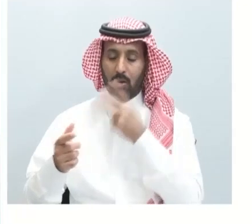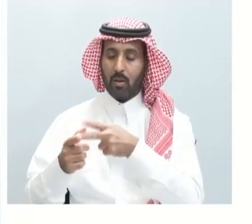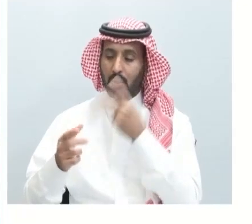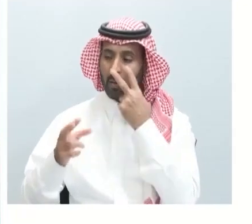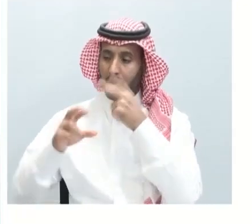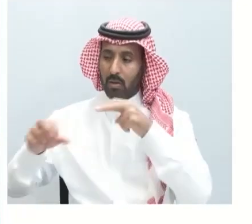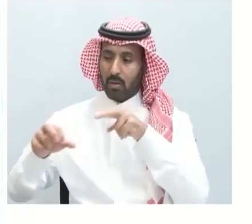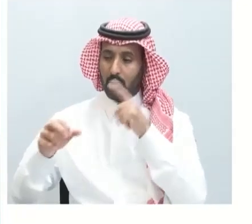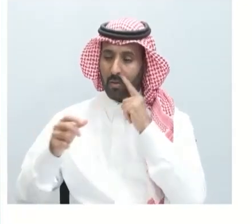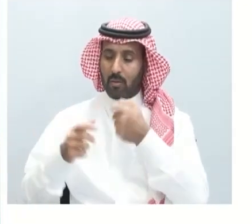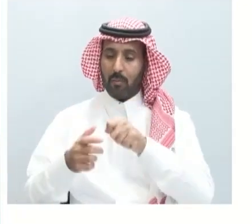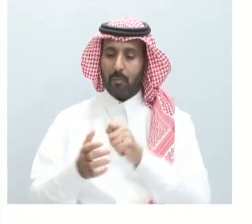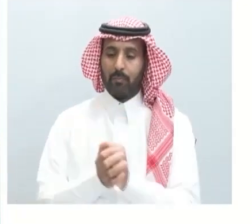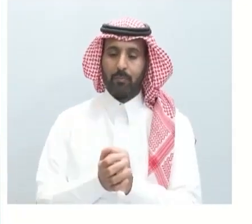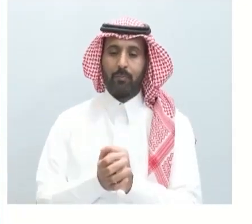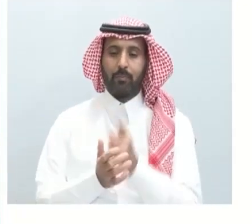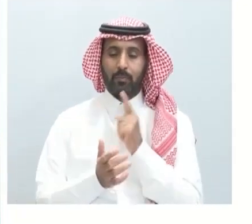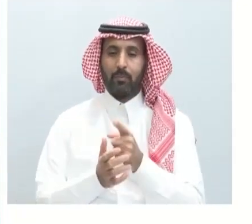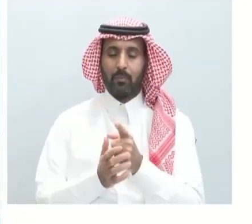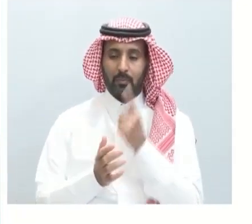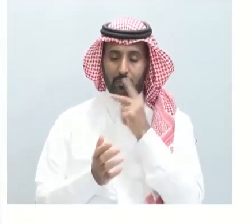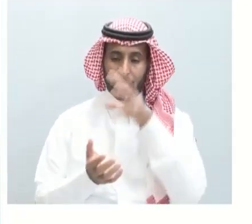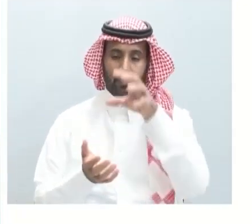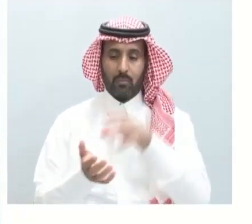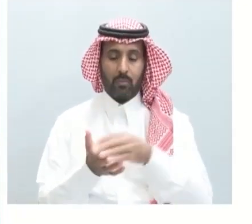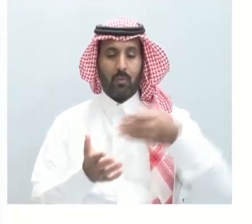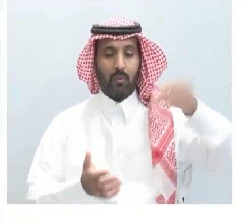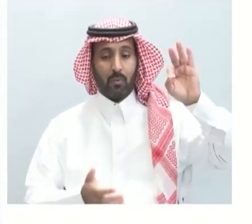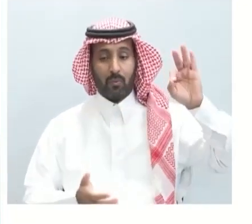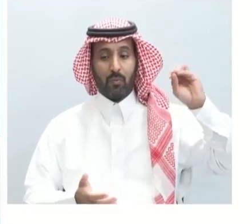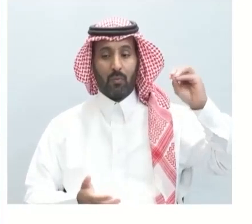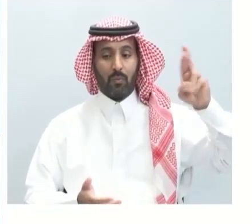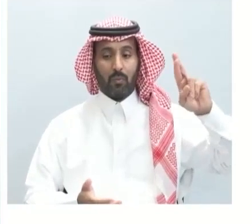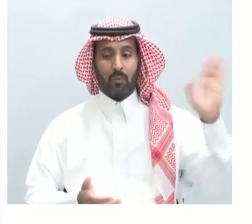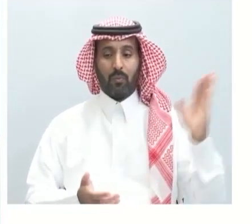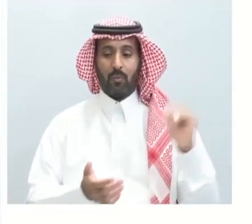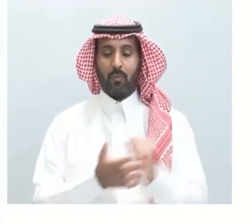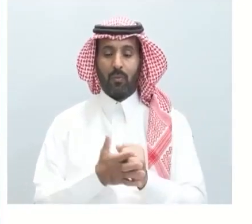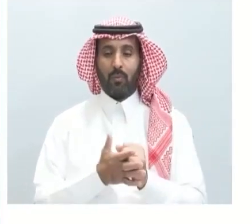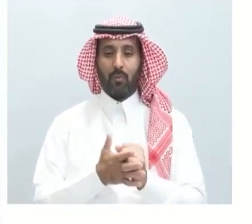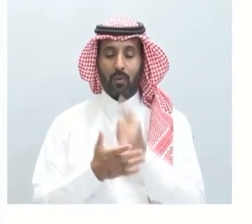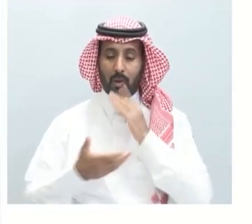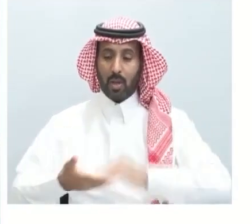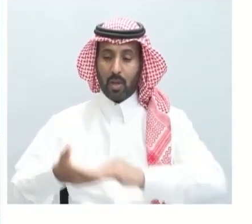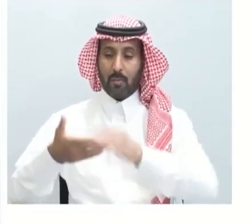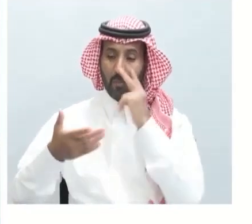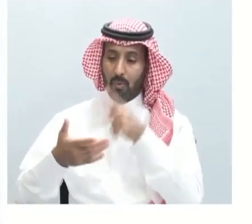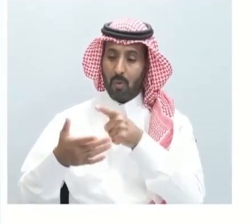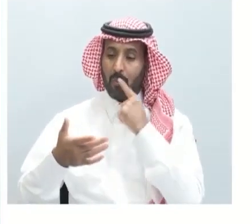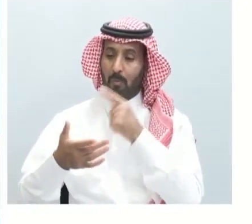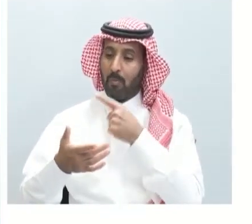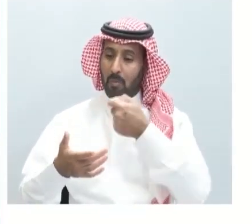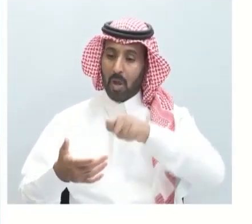look my keys so you have to put the preposition for you can't say help me look my